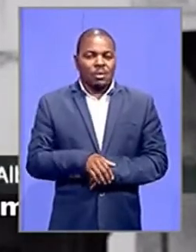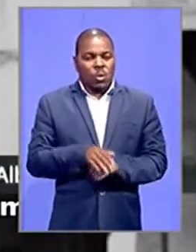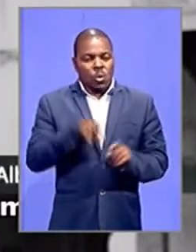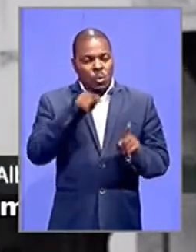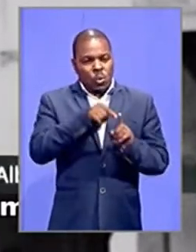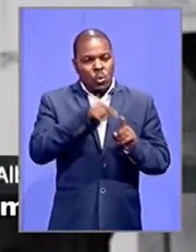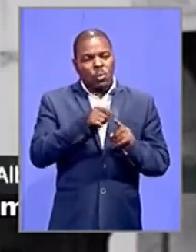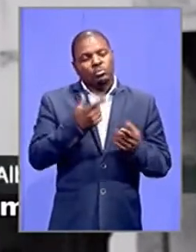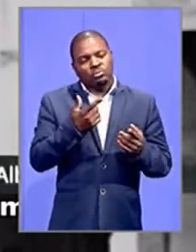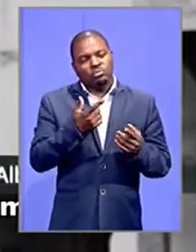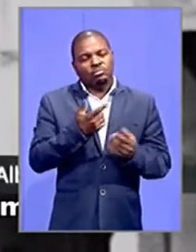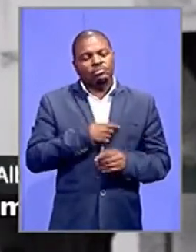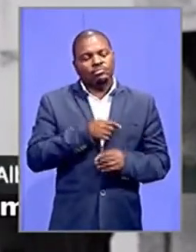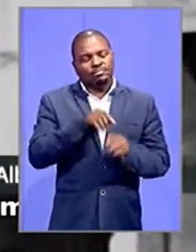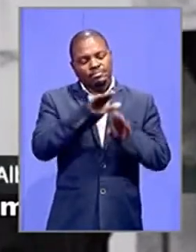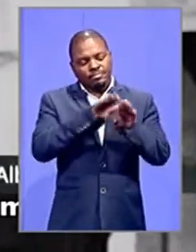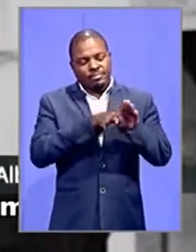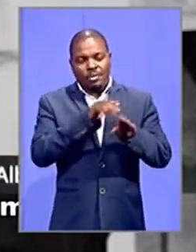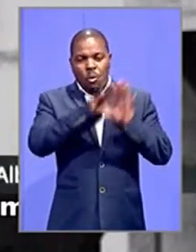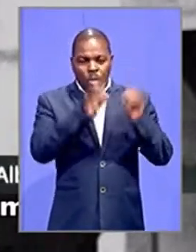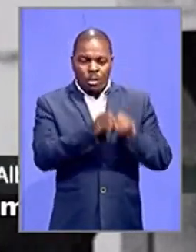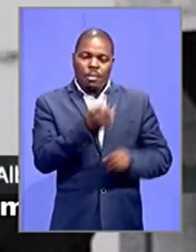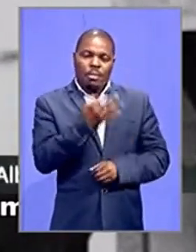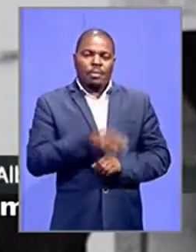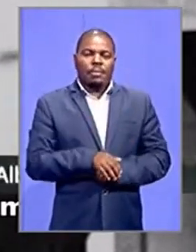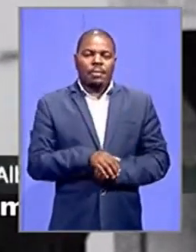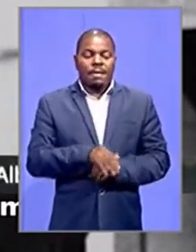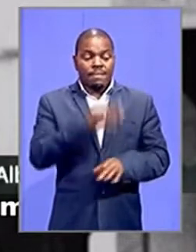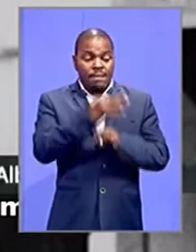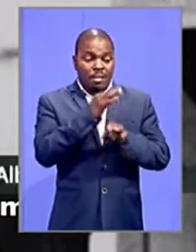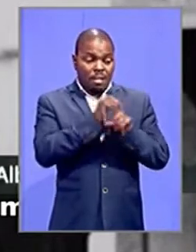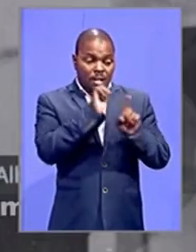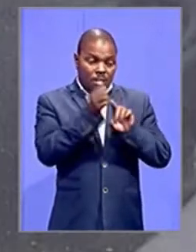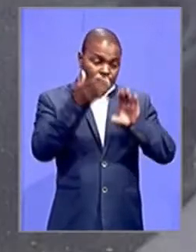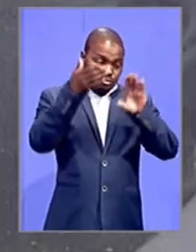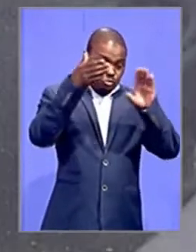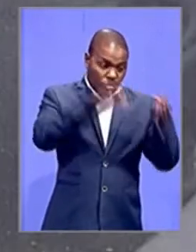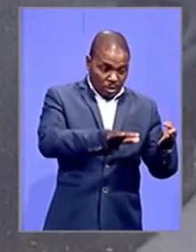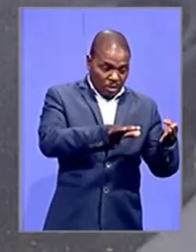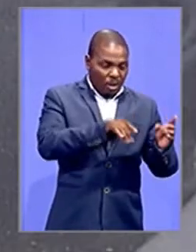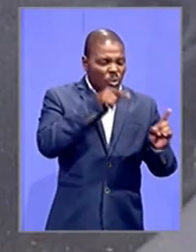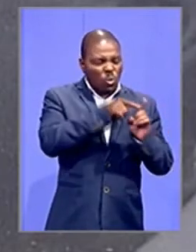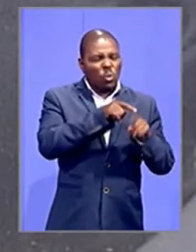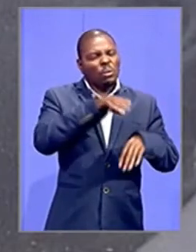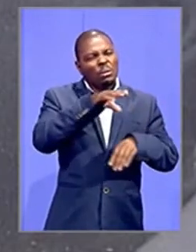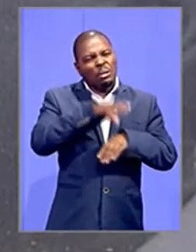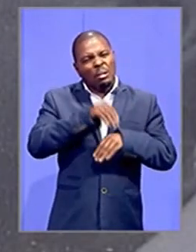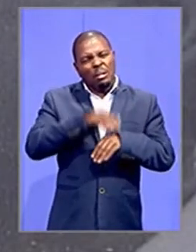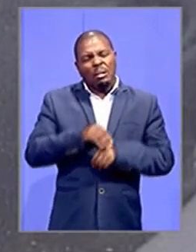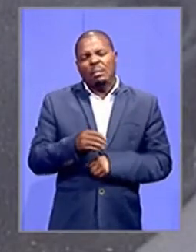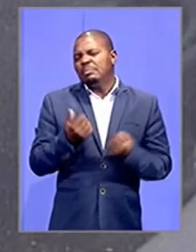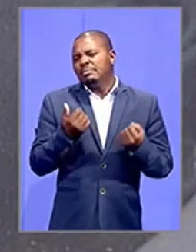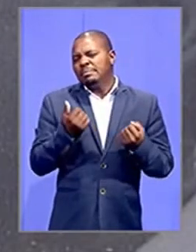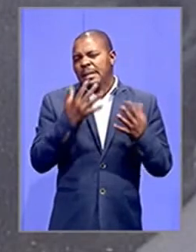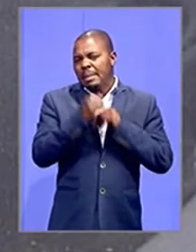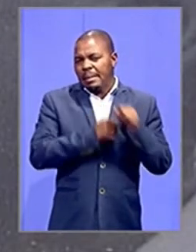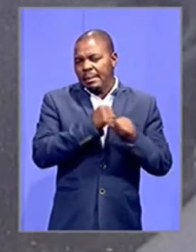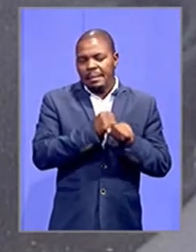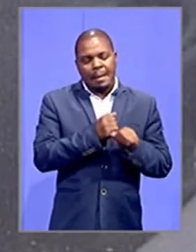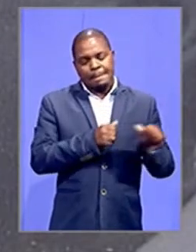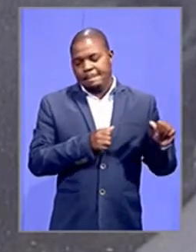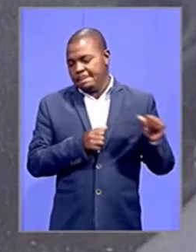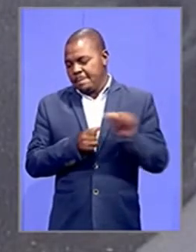yo motlana wa bale bararo morago ga leso la rragwe Luthuli ya neng a le dingwaga tse 10 o ne a romelwa kwa